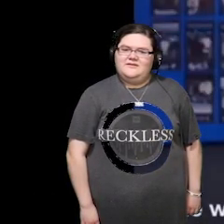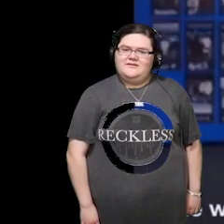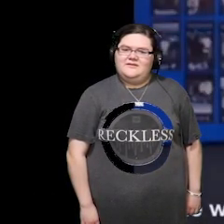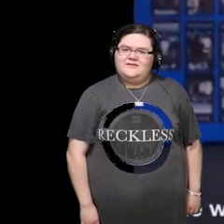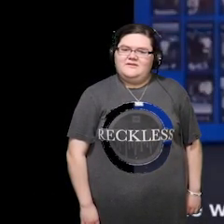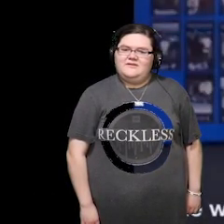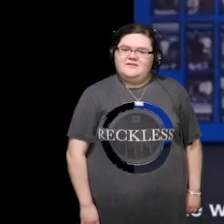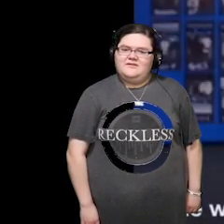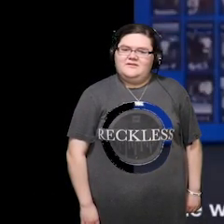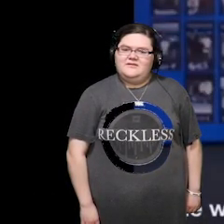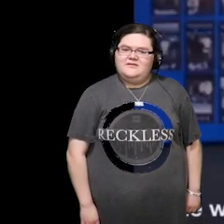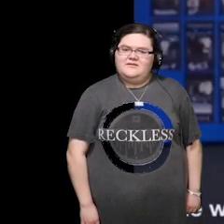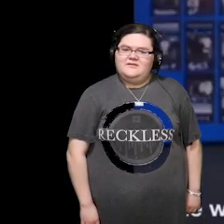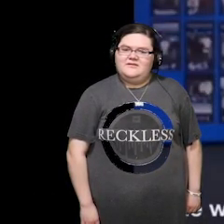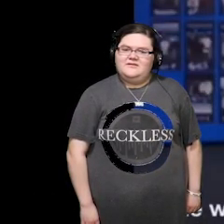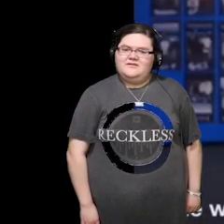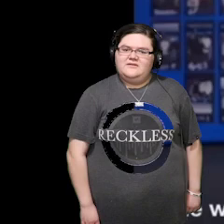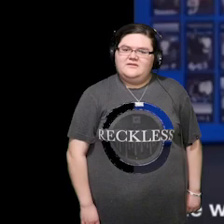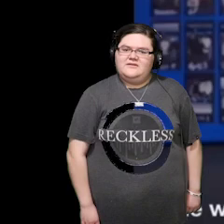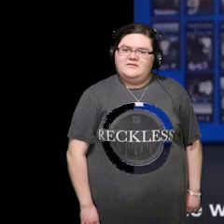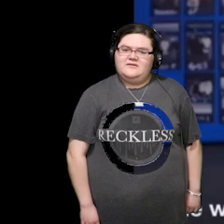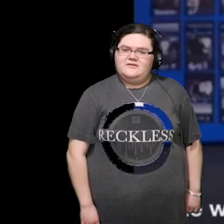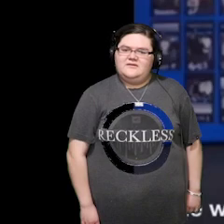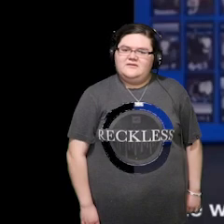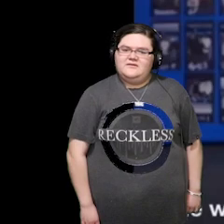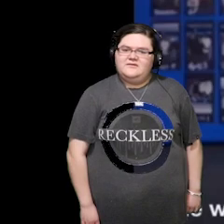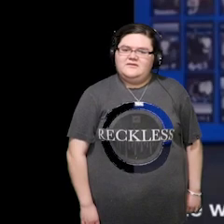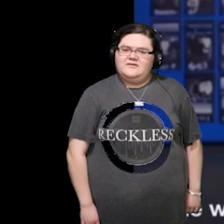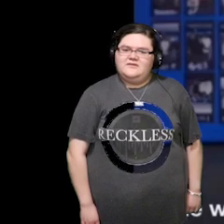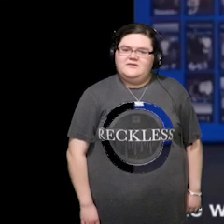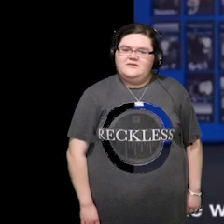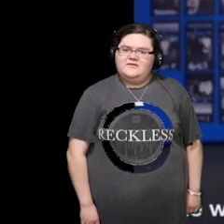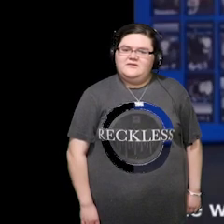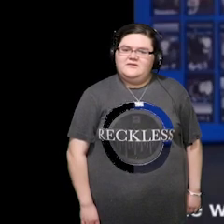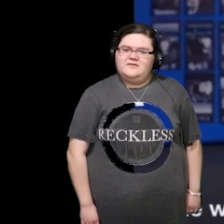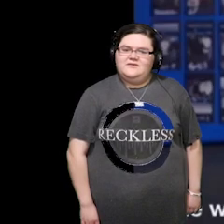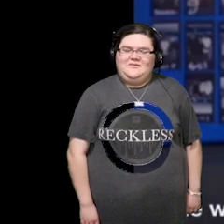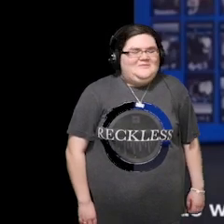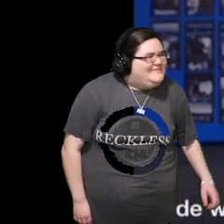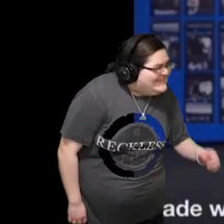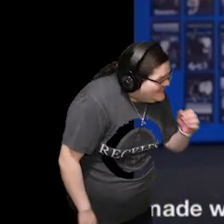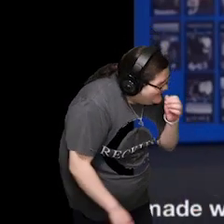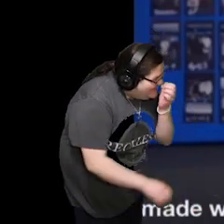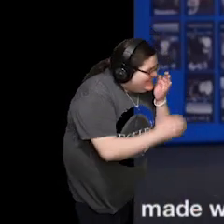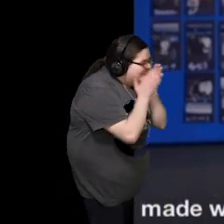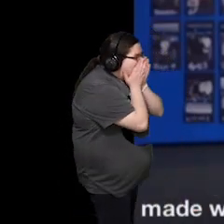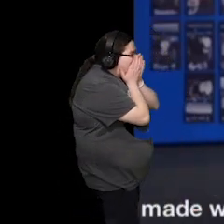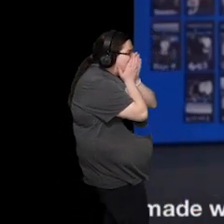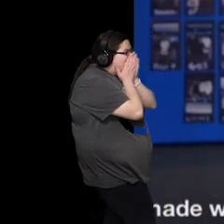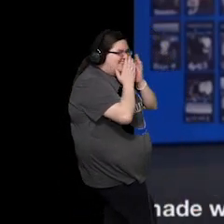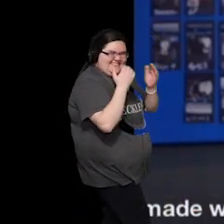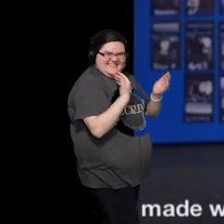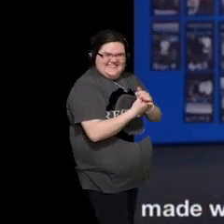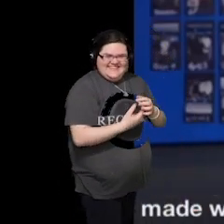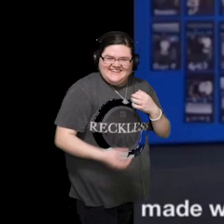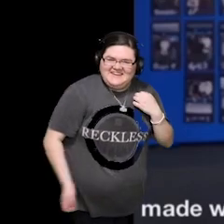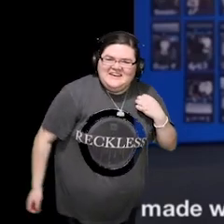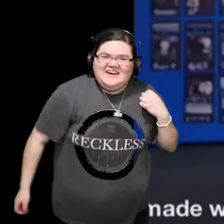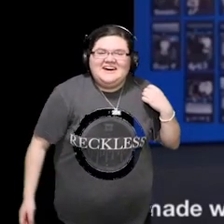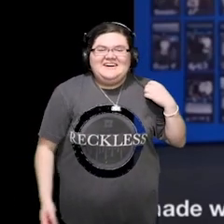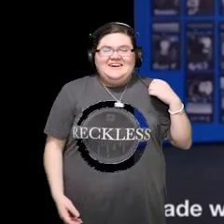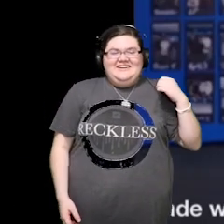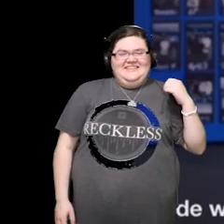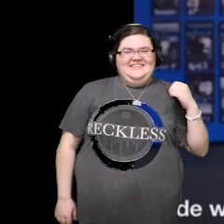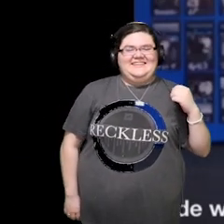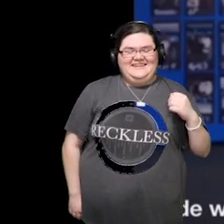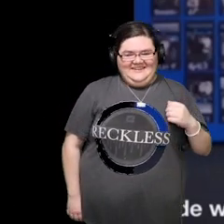to the same label. They're holding off his album because he doesn't have a single and he sucks. Like, literally sucks. Like, this kid sucks.